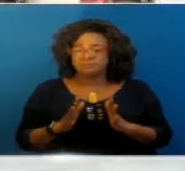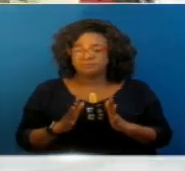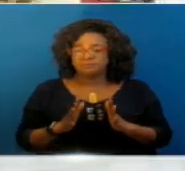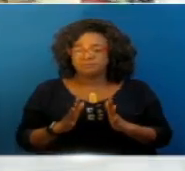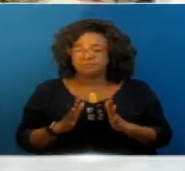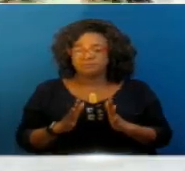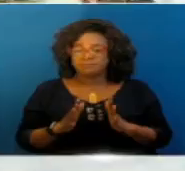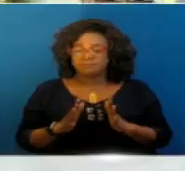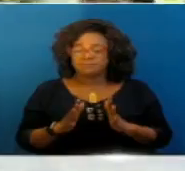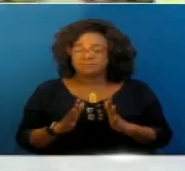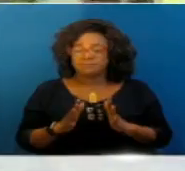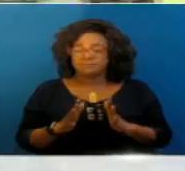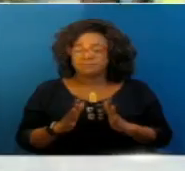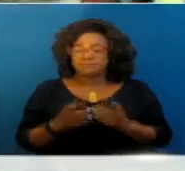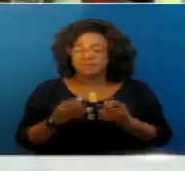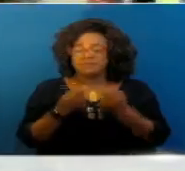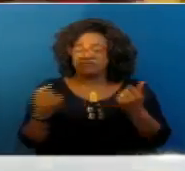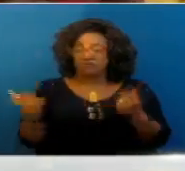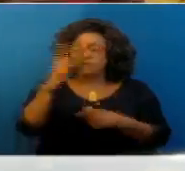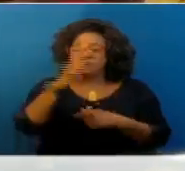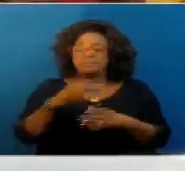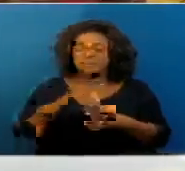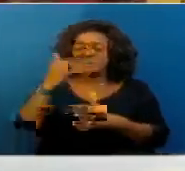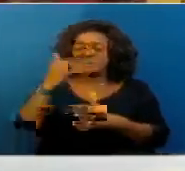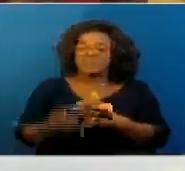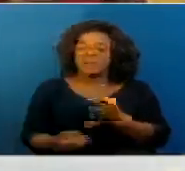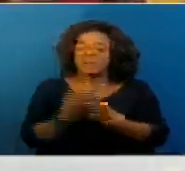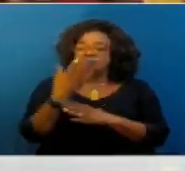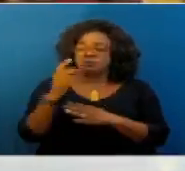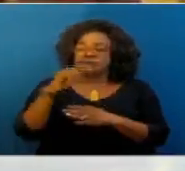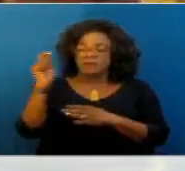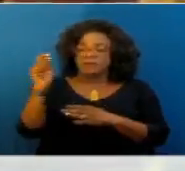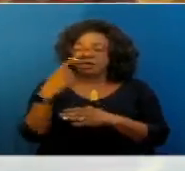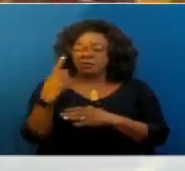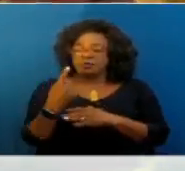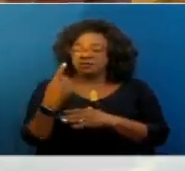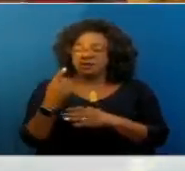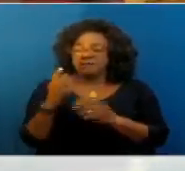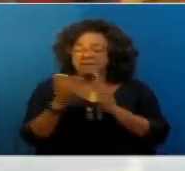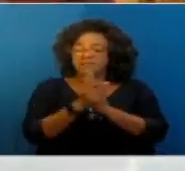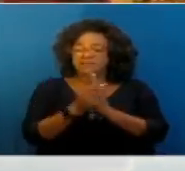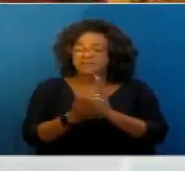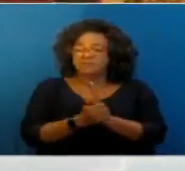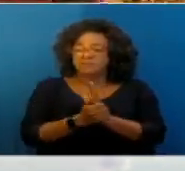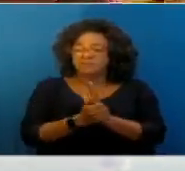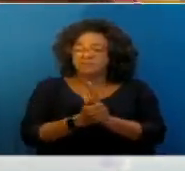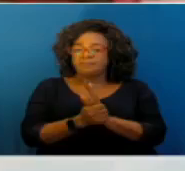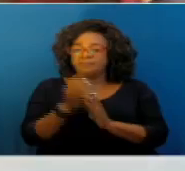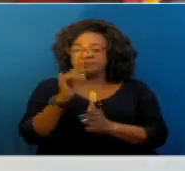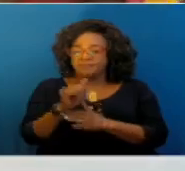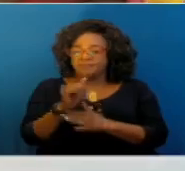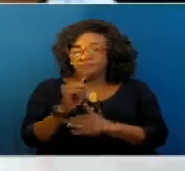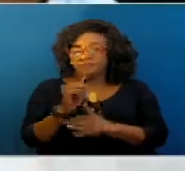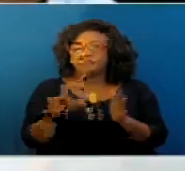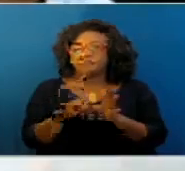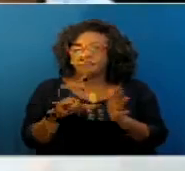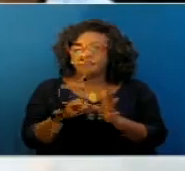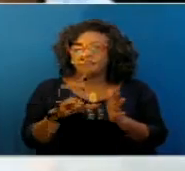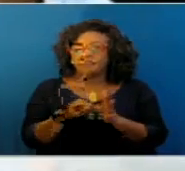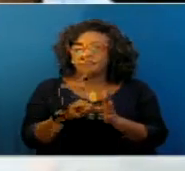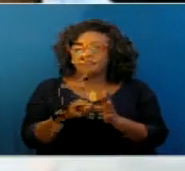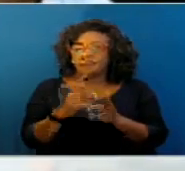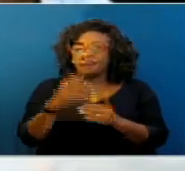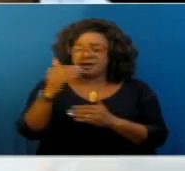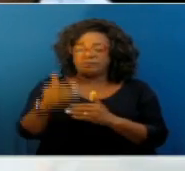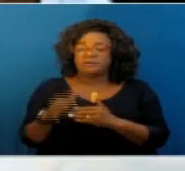Yes, just a few days after the launch of Kenya Kwanza's manifesto, a storm is brewing. This is